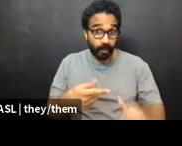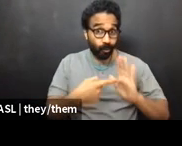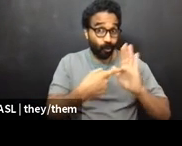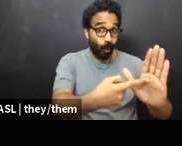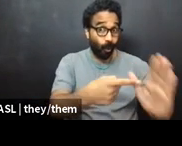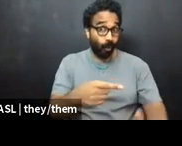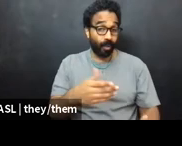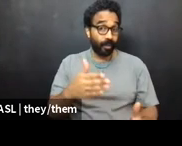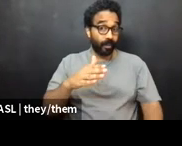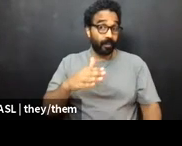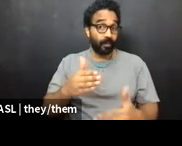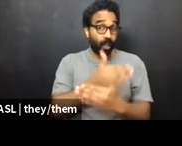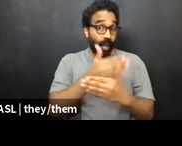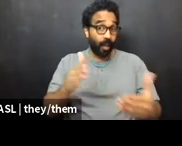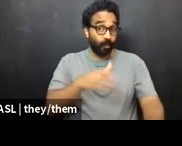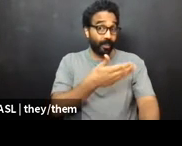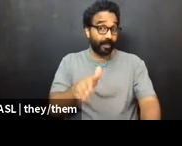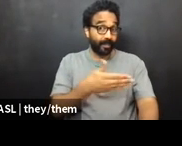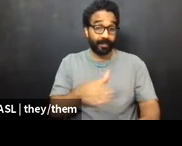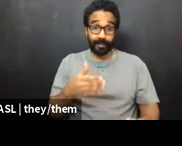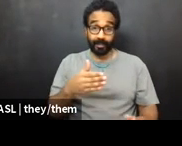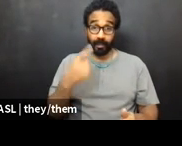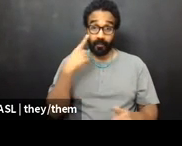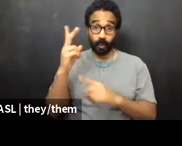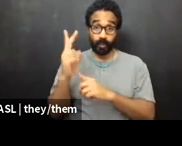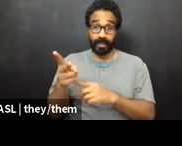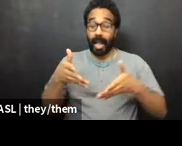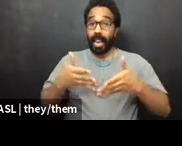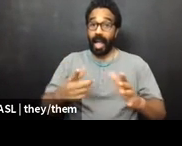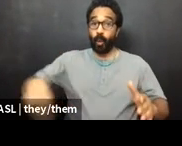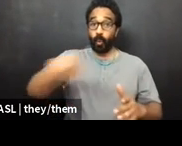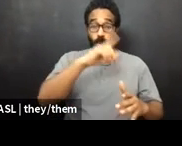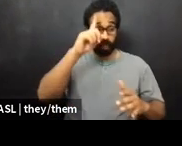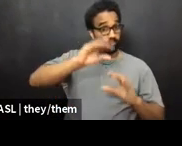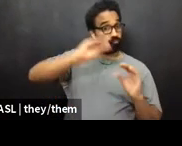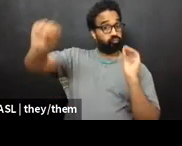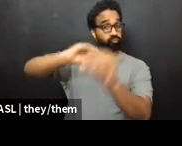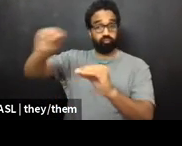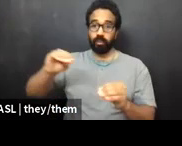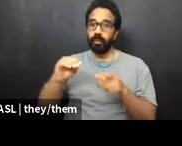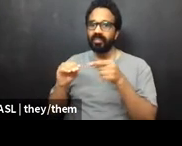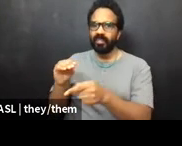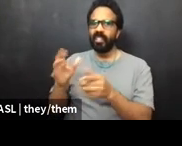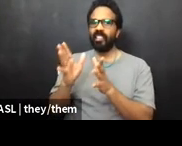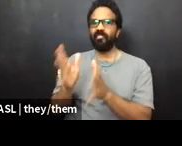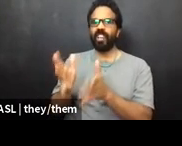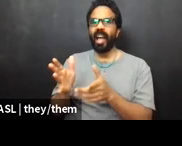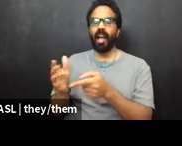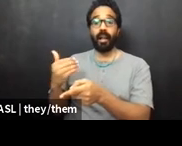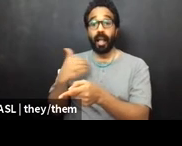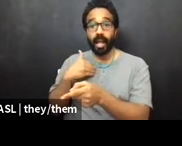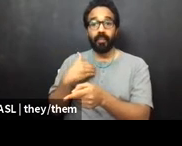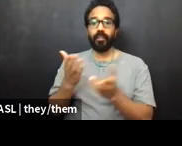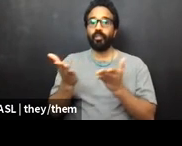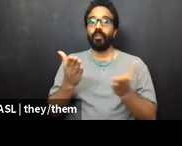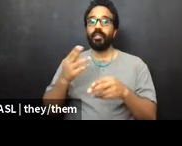Co-presenter? Yeah, we can. And so we're putting, I put a link in the chat for a service called menti.com, and